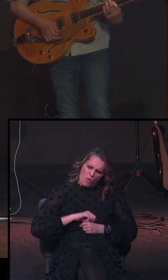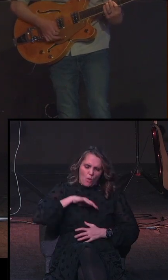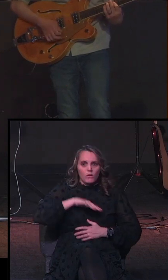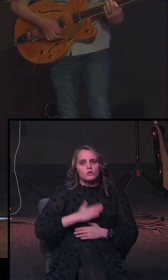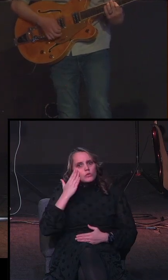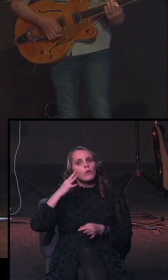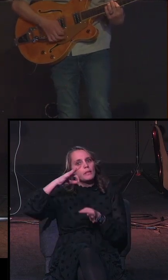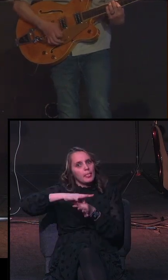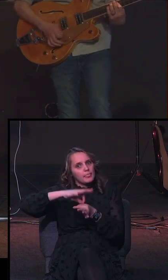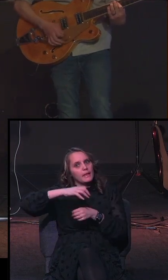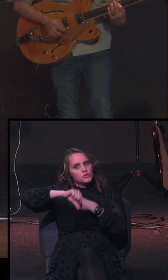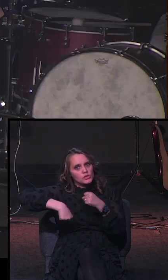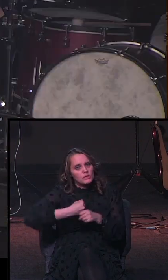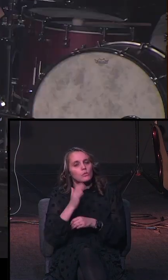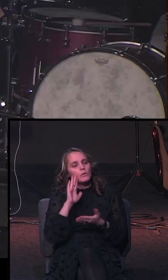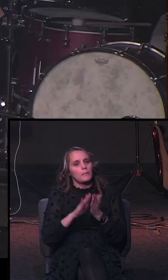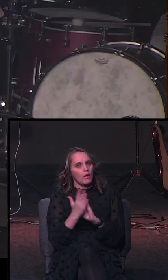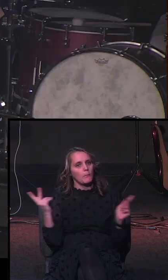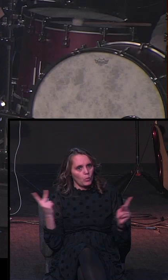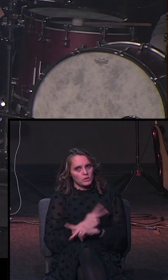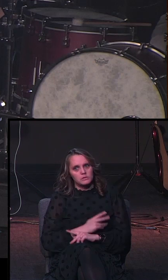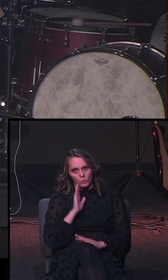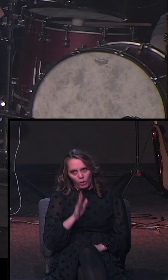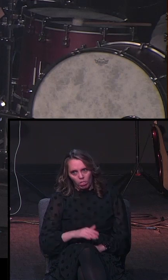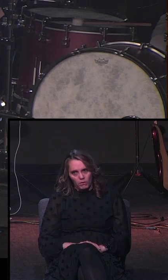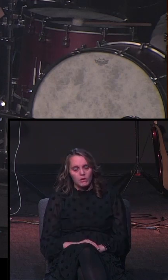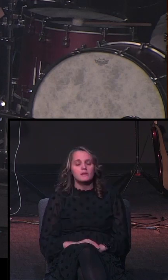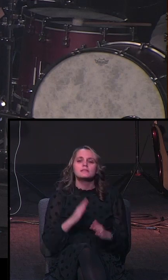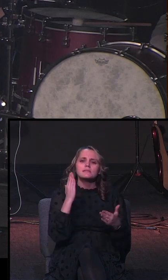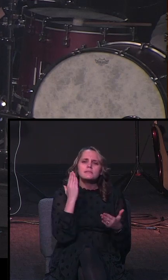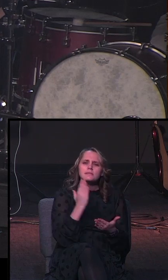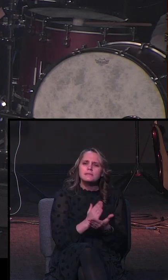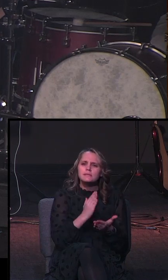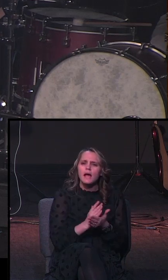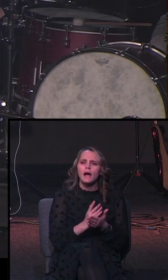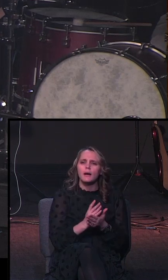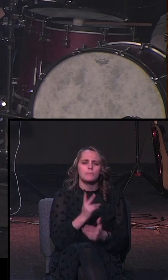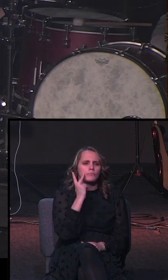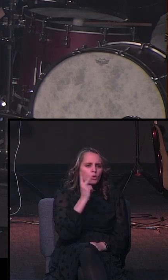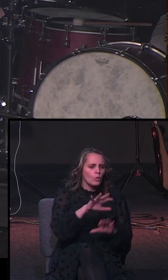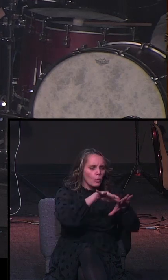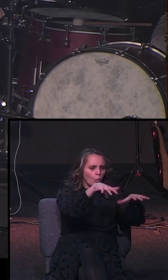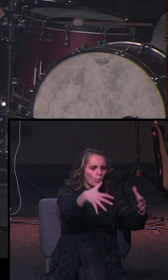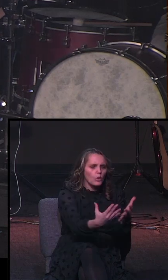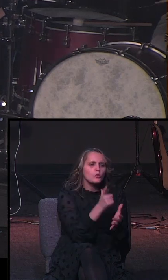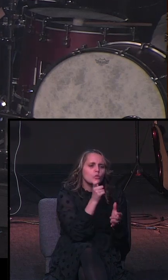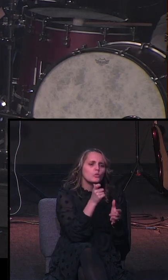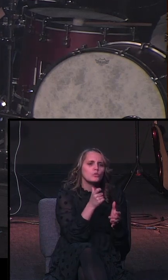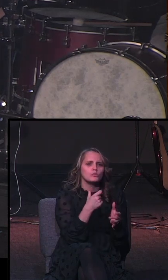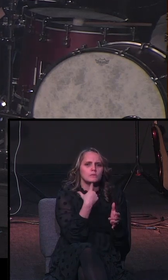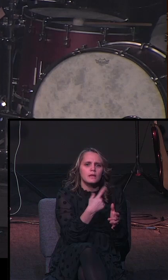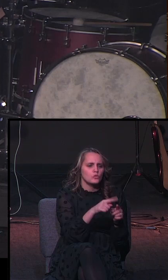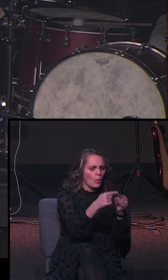all know it's just going to get worse, right? Stop looking at who the world says are your enemies. Look